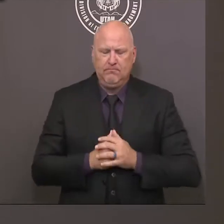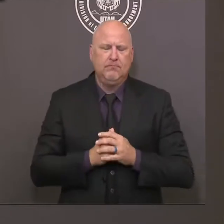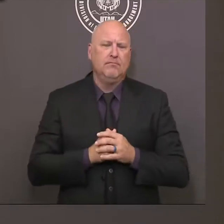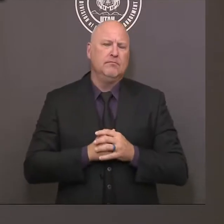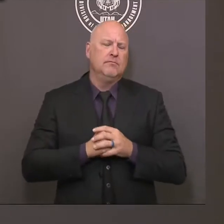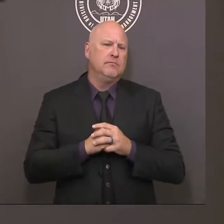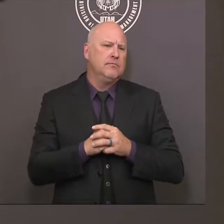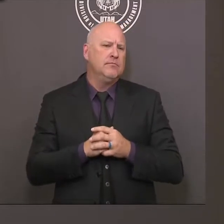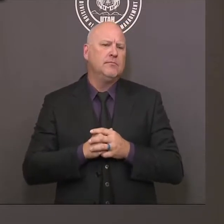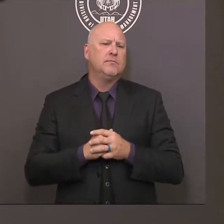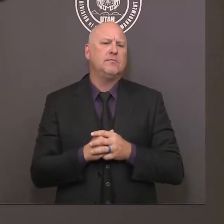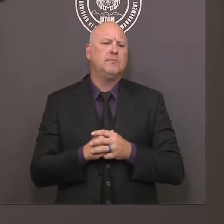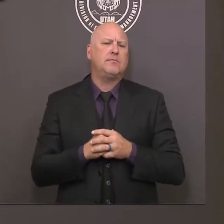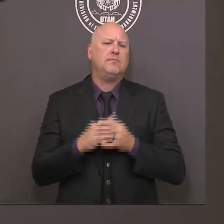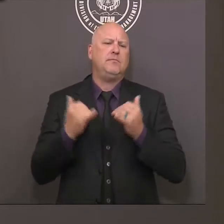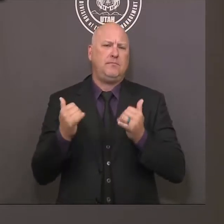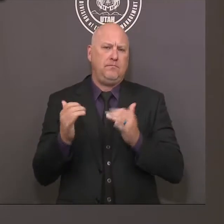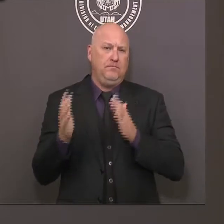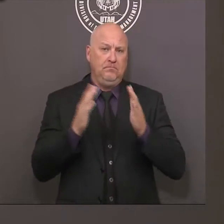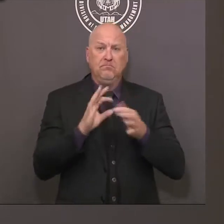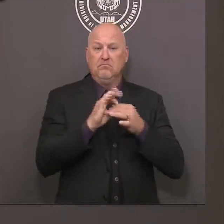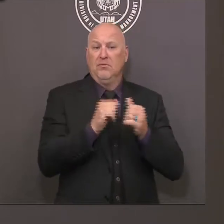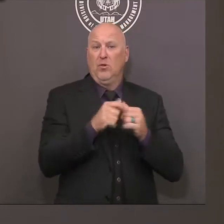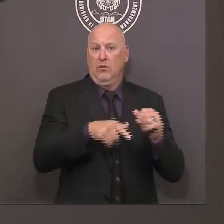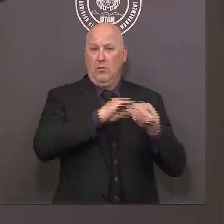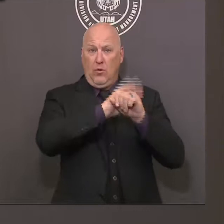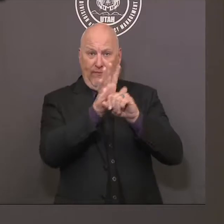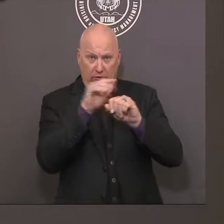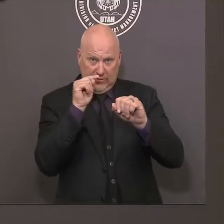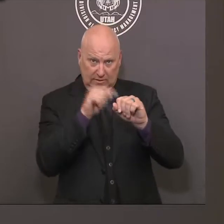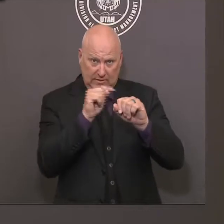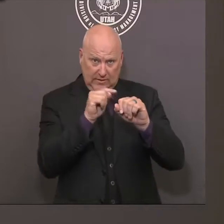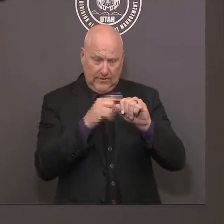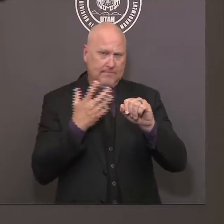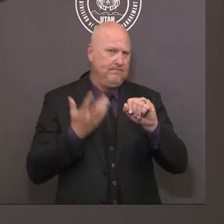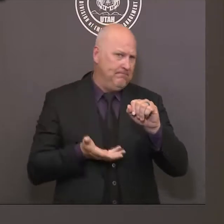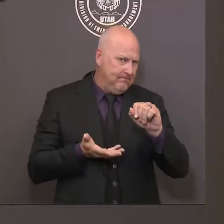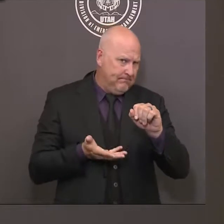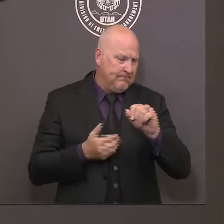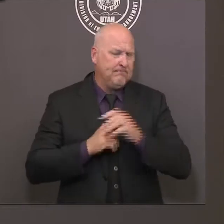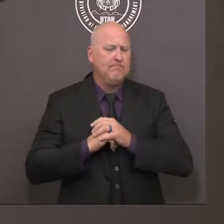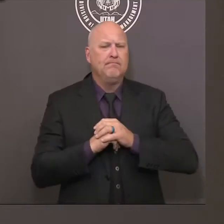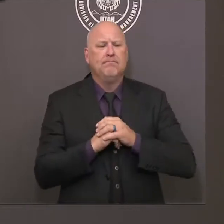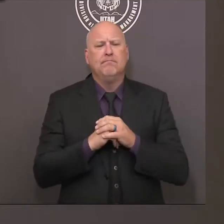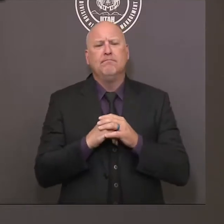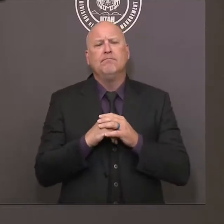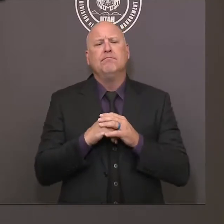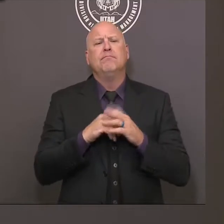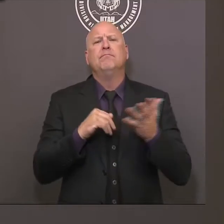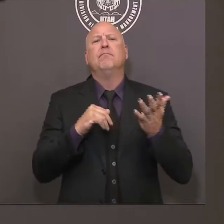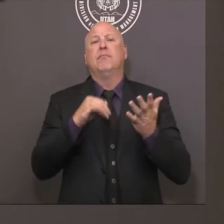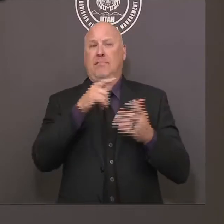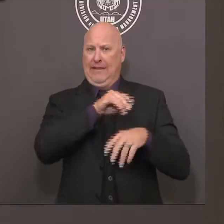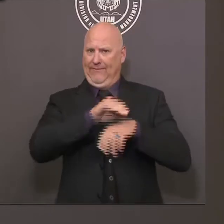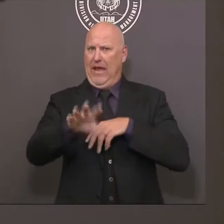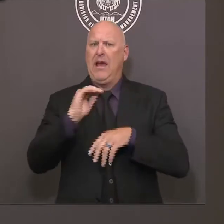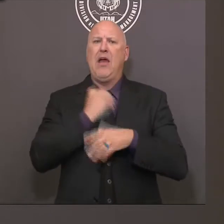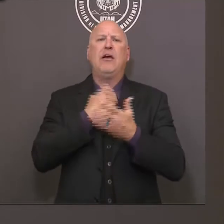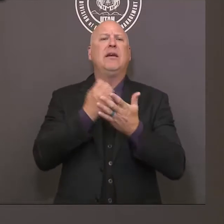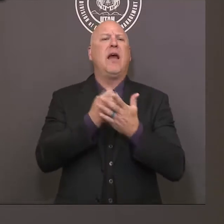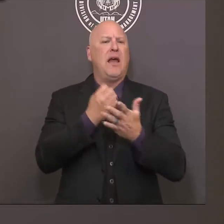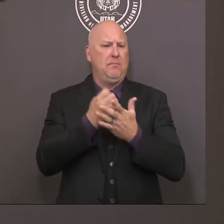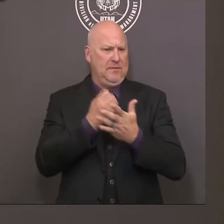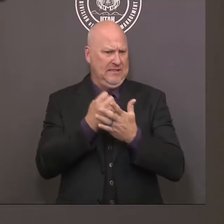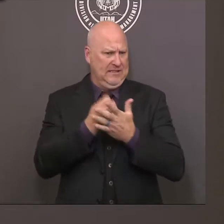regarding the COVID-19 related economic downturn. It has been deep, but